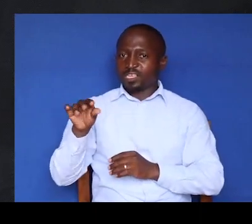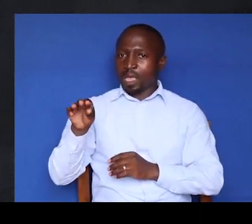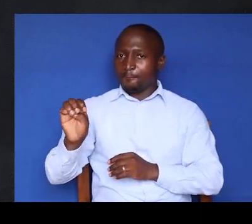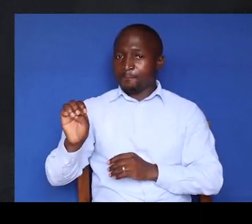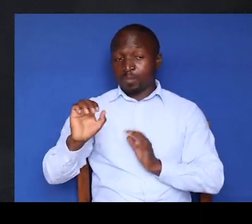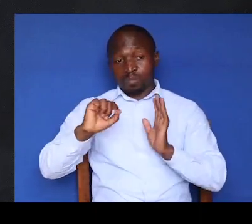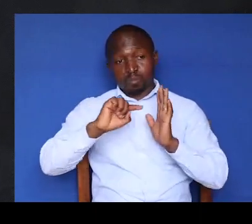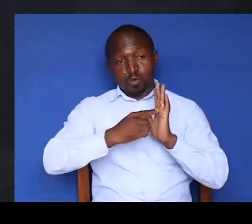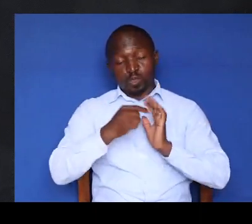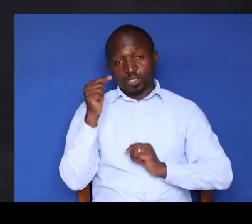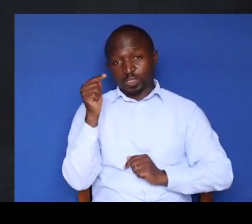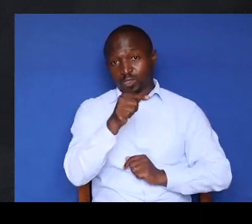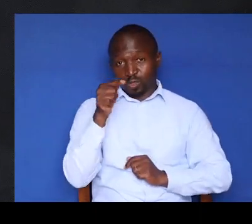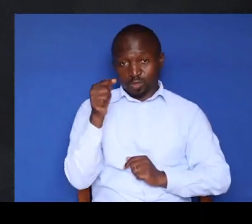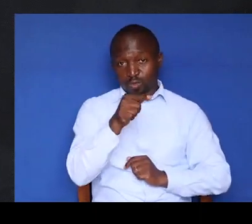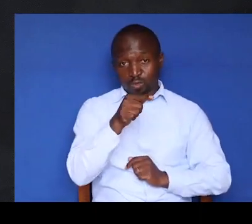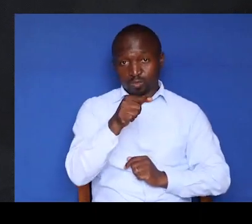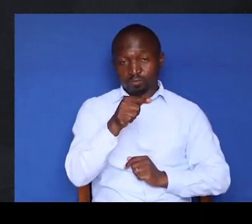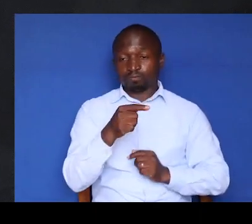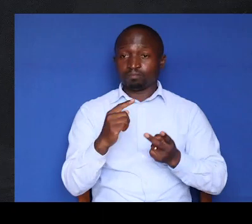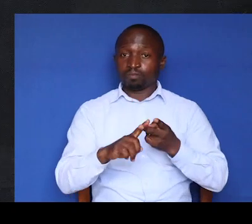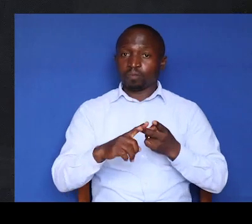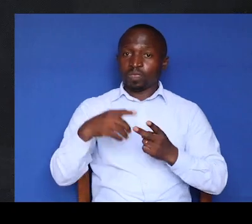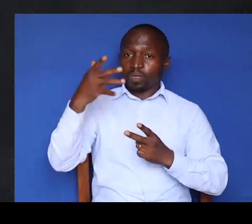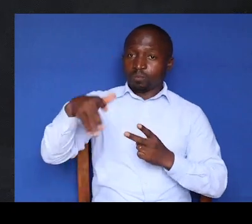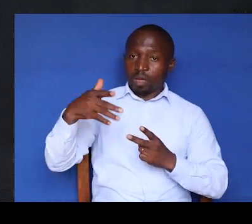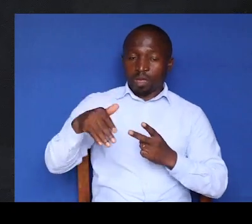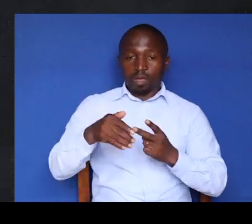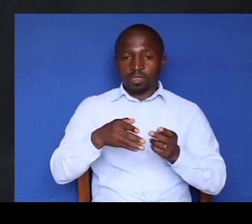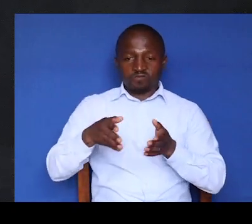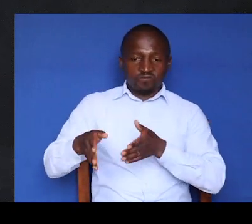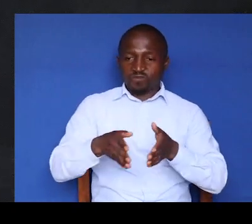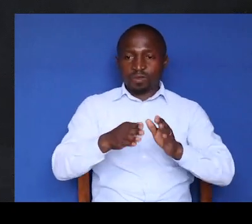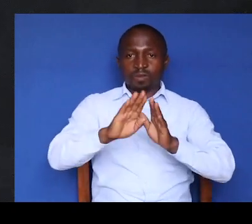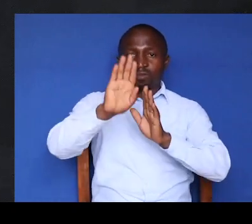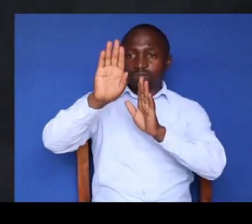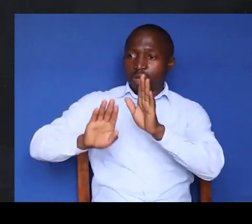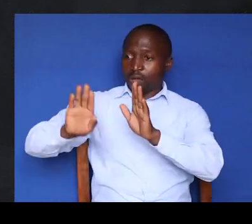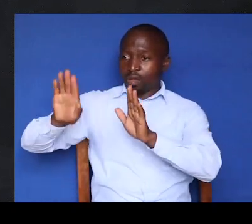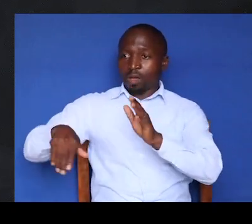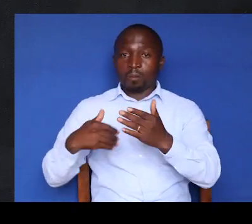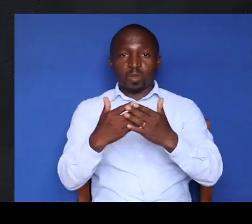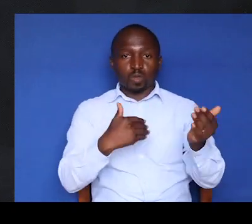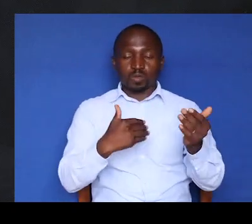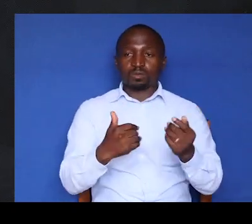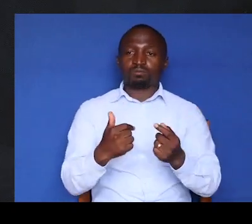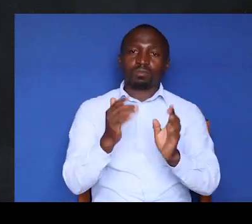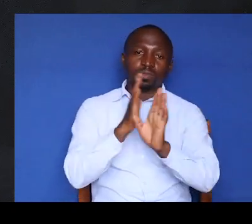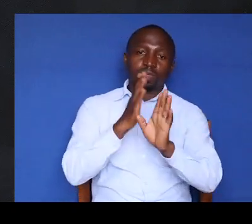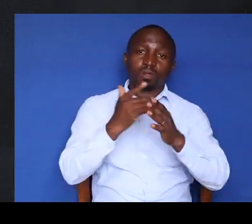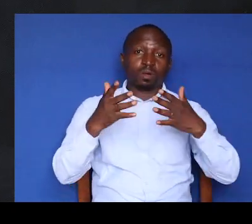Variation of water in the variation of water volume in the river system used to occur because of climate variation.